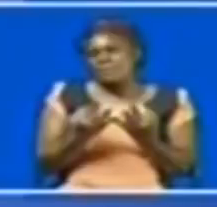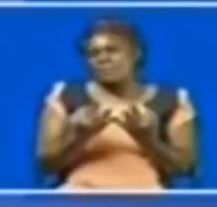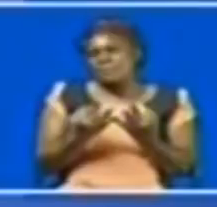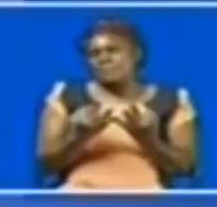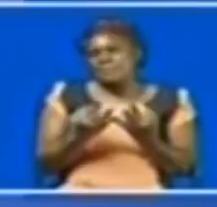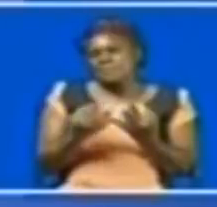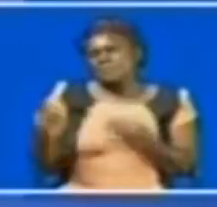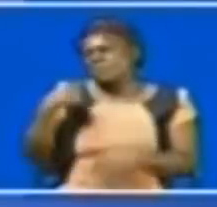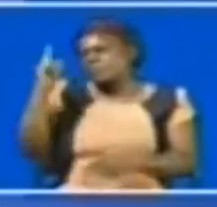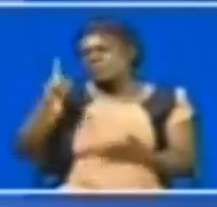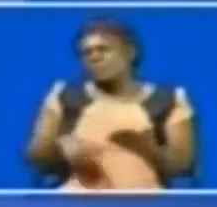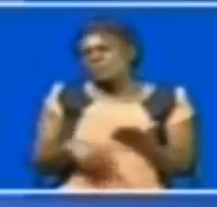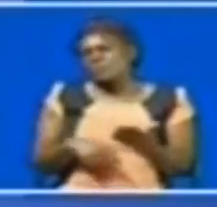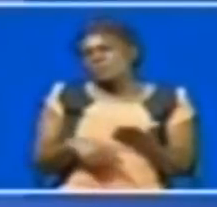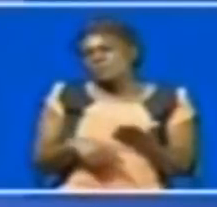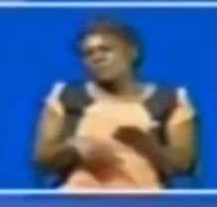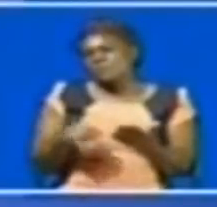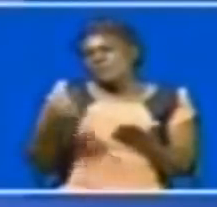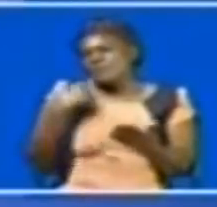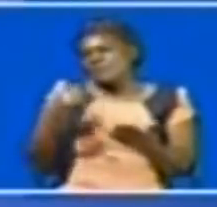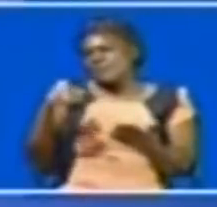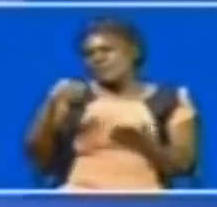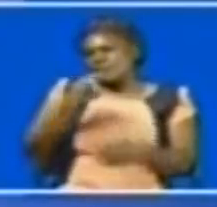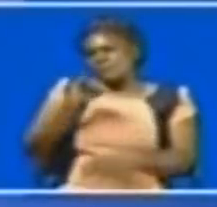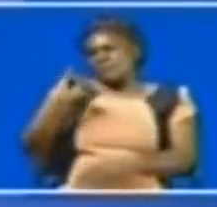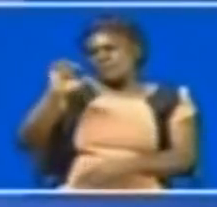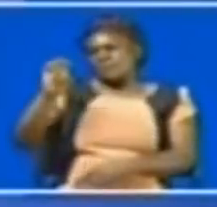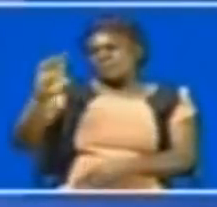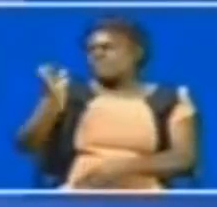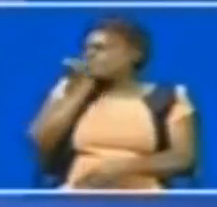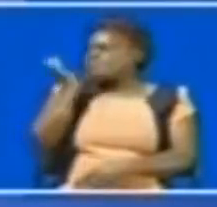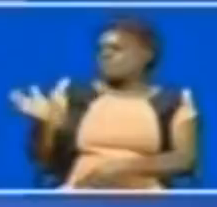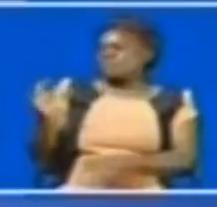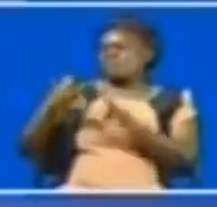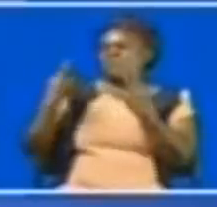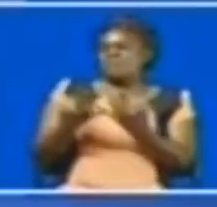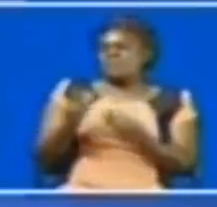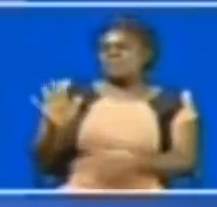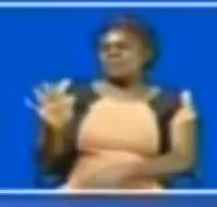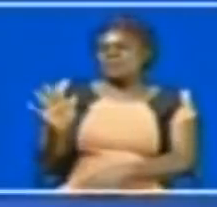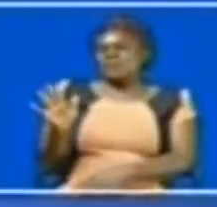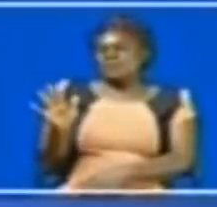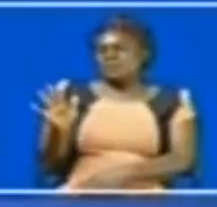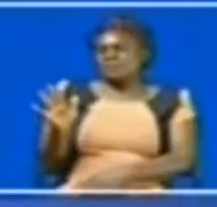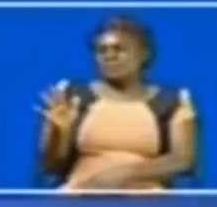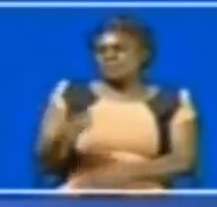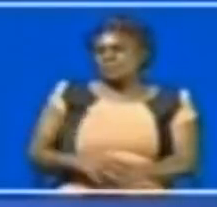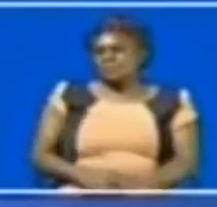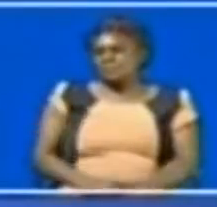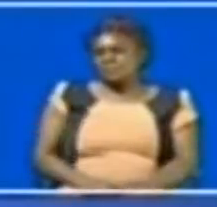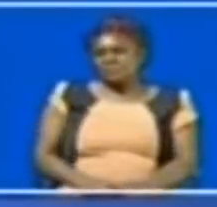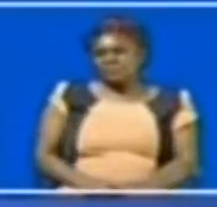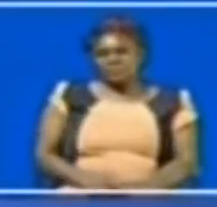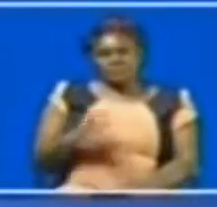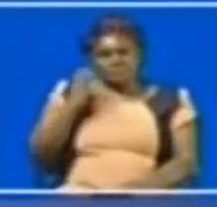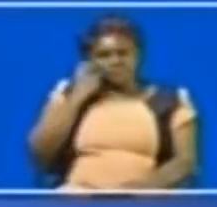this, what do you say? Those who say IEBC just, you know, left them to their fate. No, I mean,